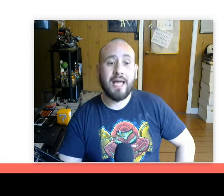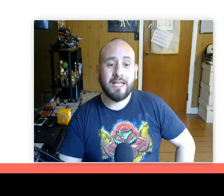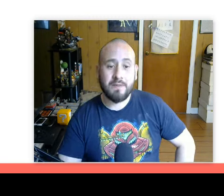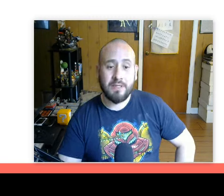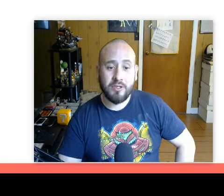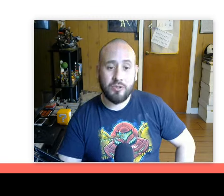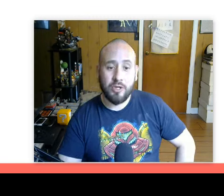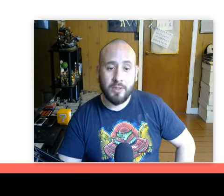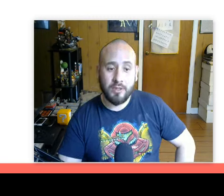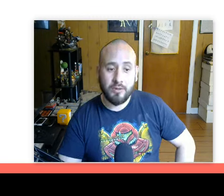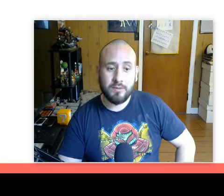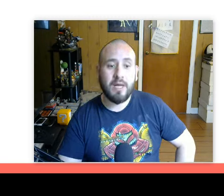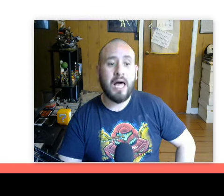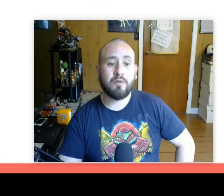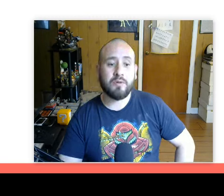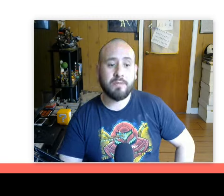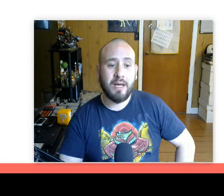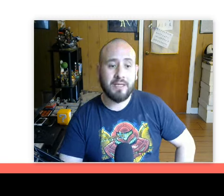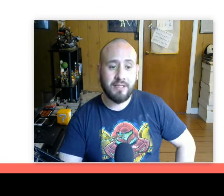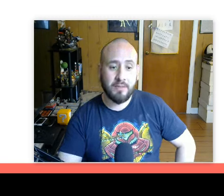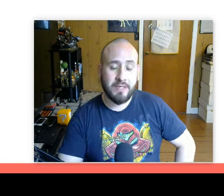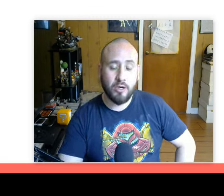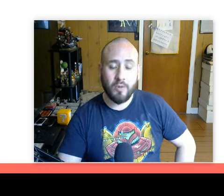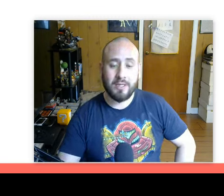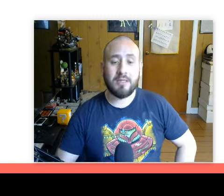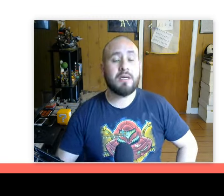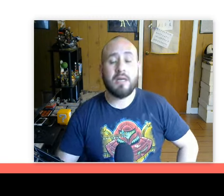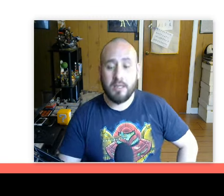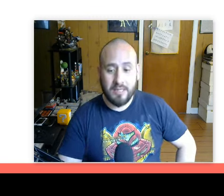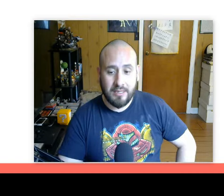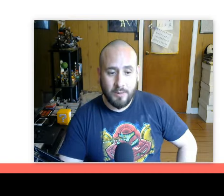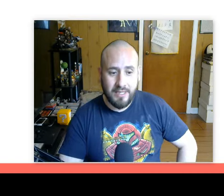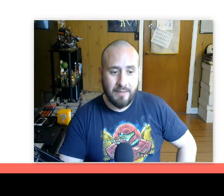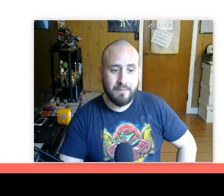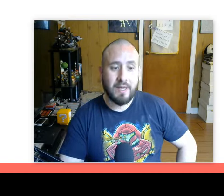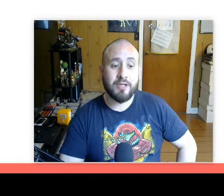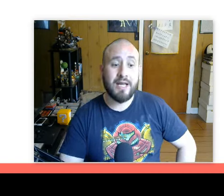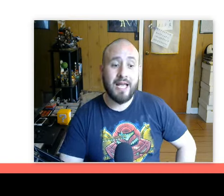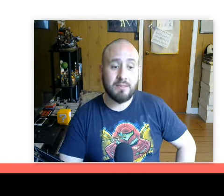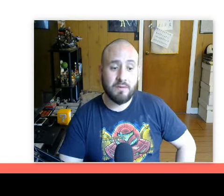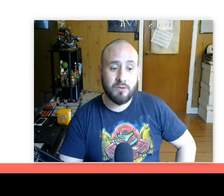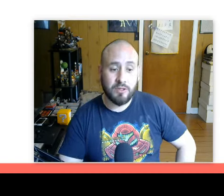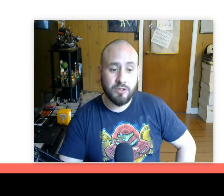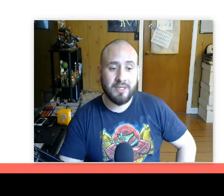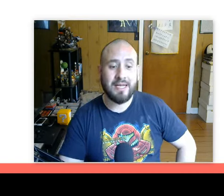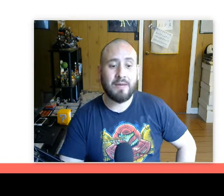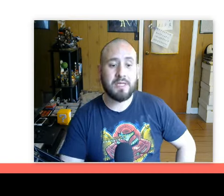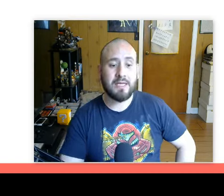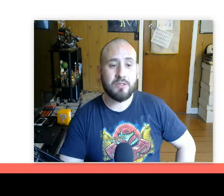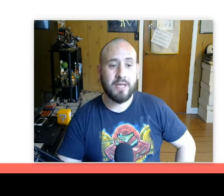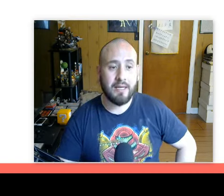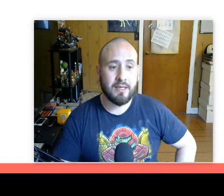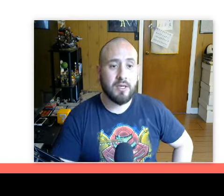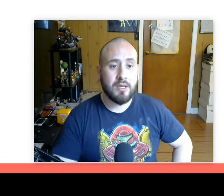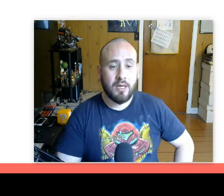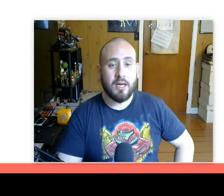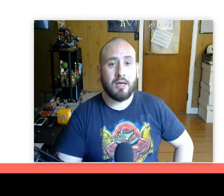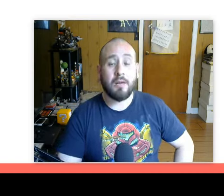you're going to ask me dinner, you go with who? I'll respond dinner, me go with. I'll sign someone's name. And you're going to ask me if you can join. And I will say, yes, you